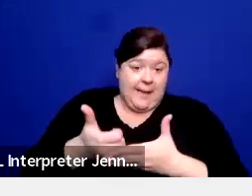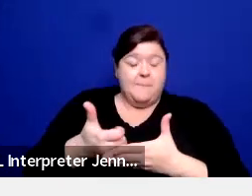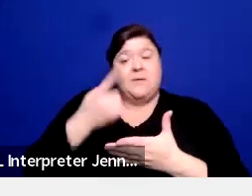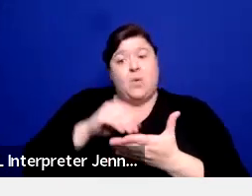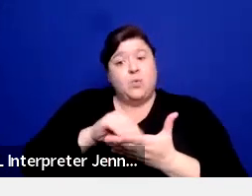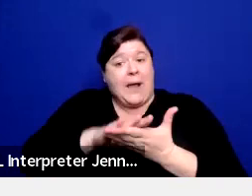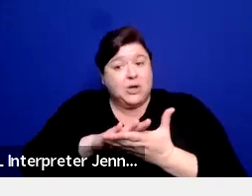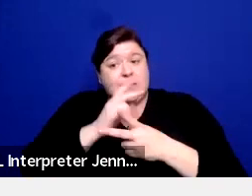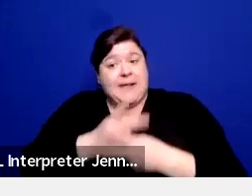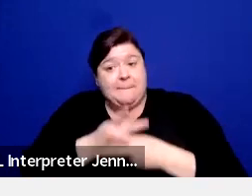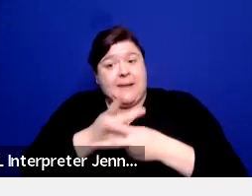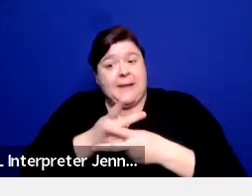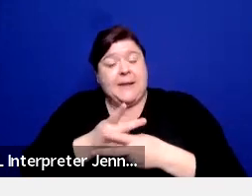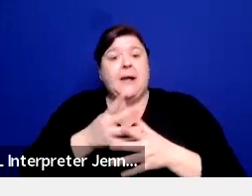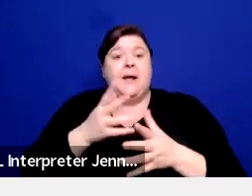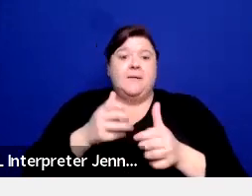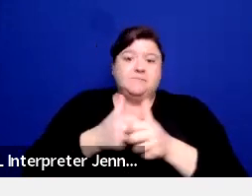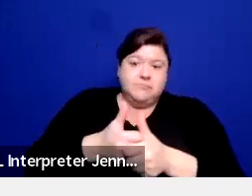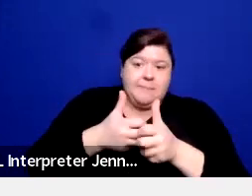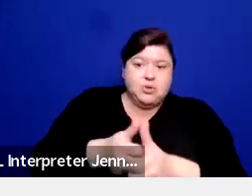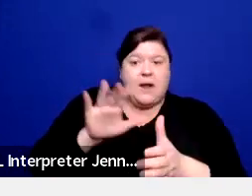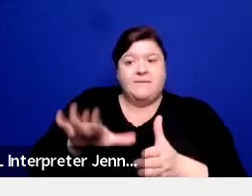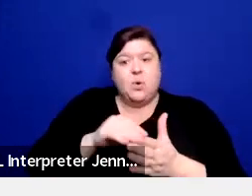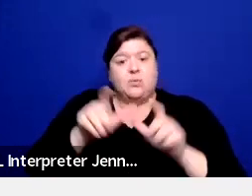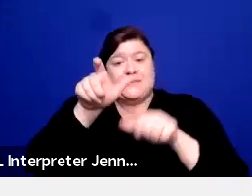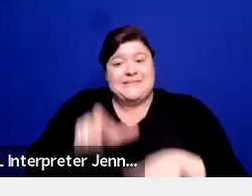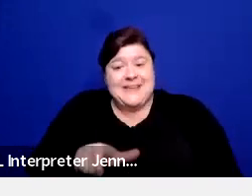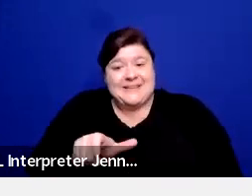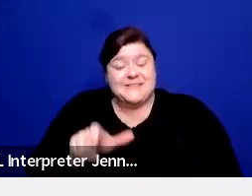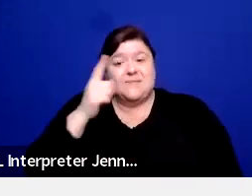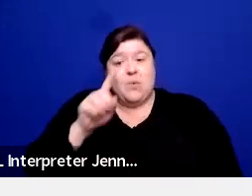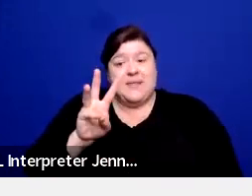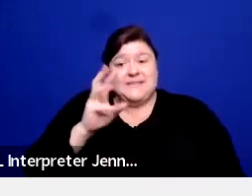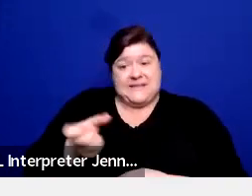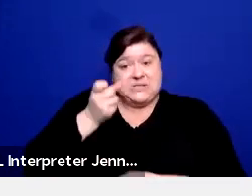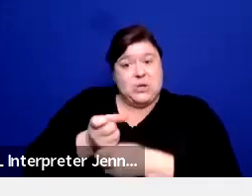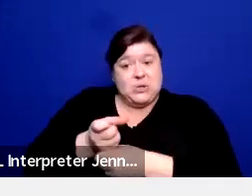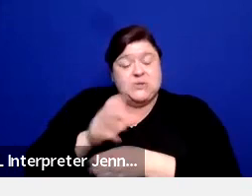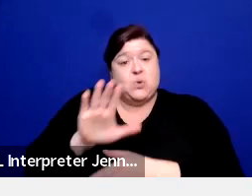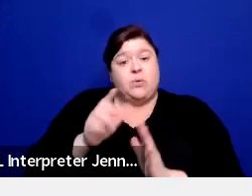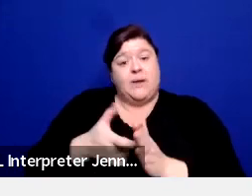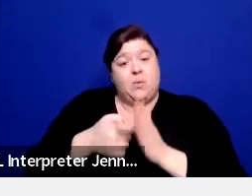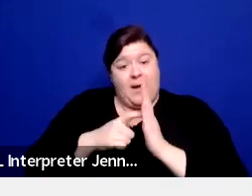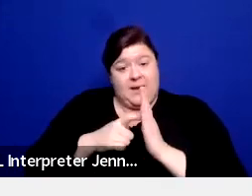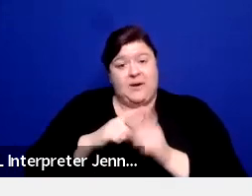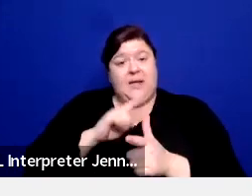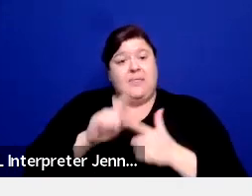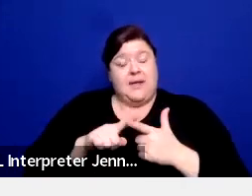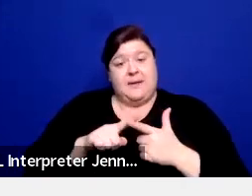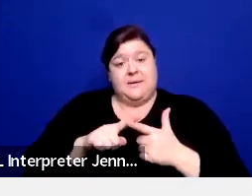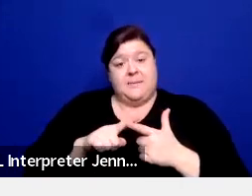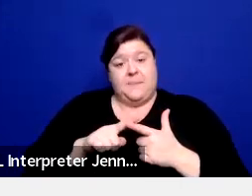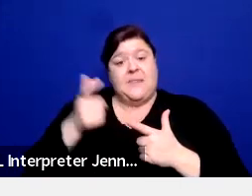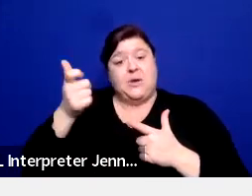keeping track of your receipts and for the 6 years that you're required. And there's also the